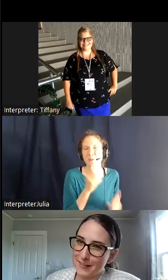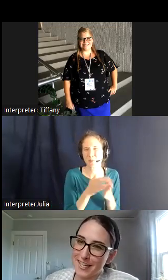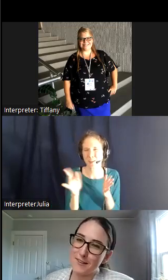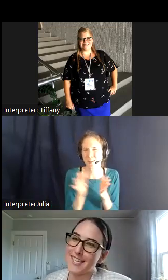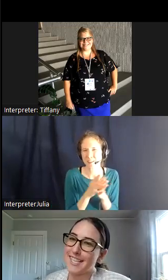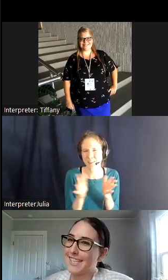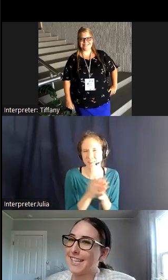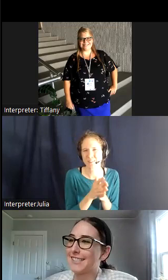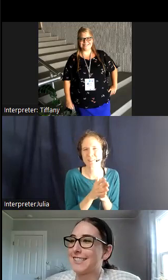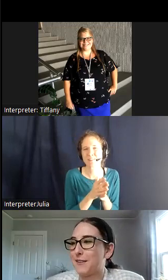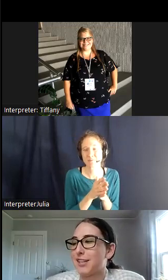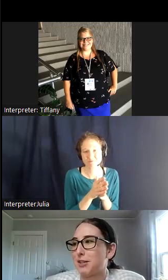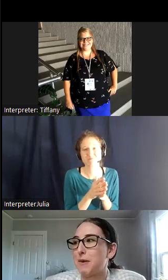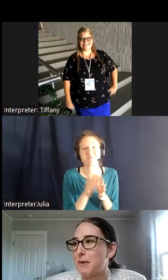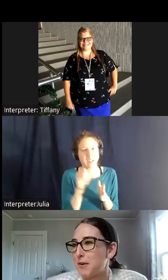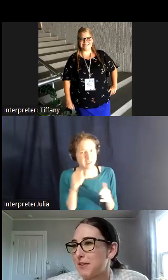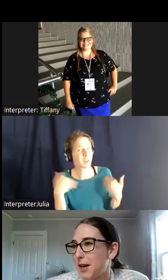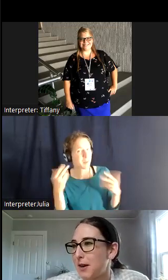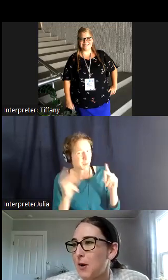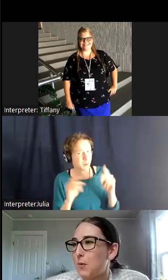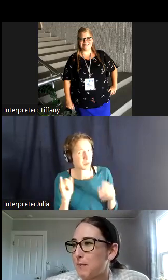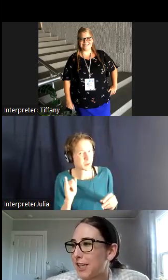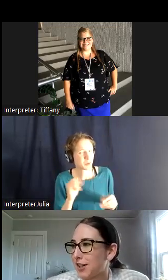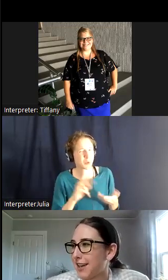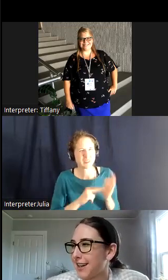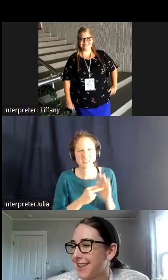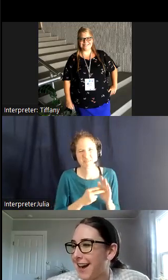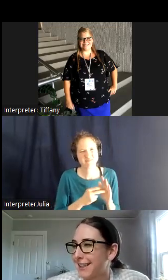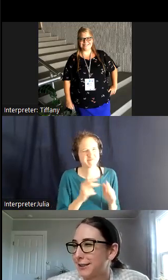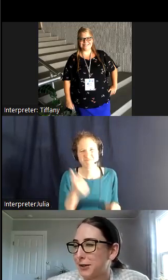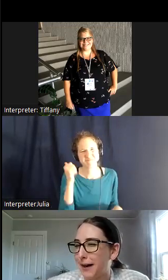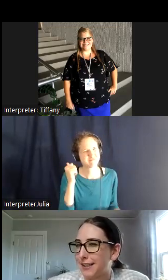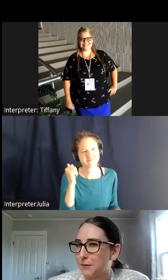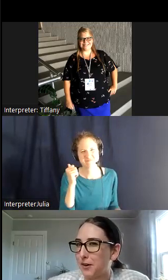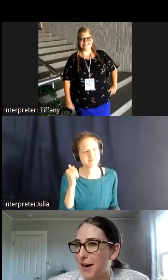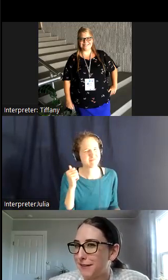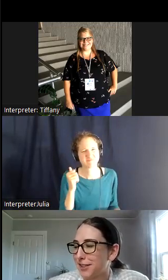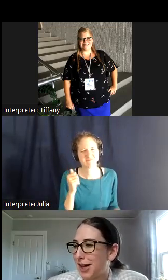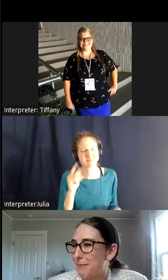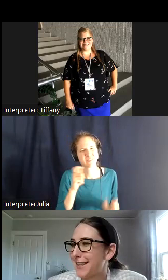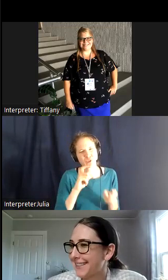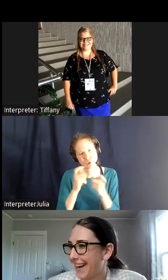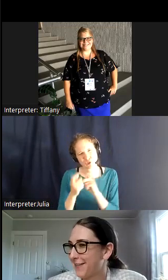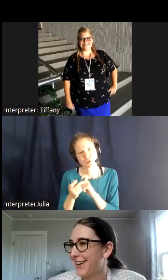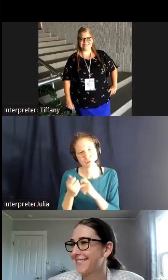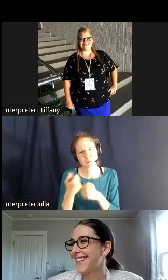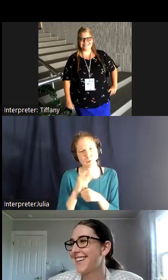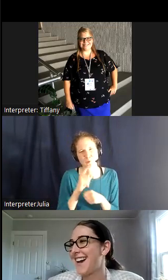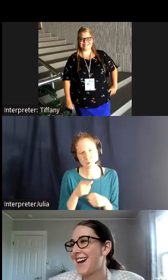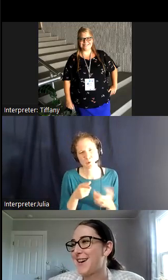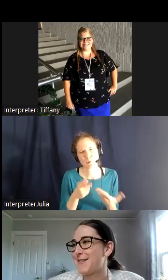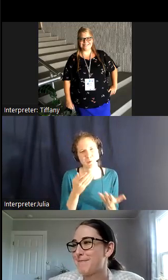about serving youth in these settings, and so that should be removed. And I will make sure that that is correct in rule. I might have just copied the slide